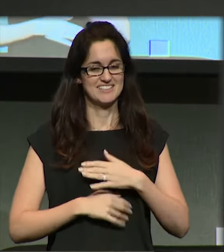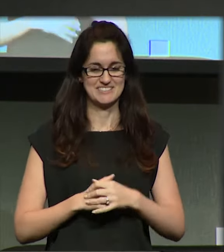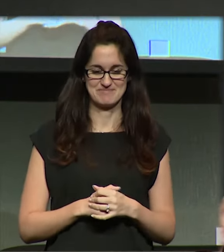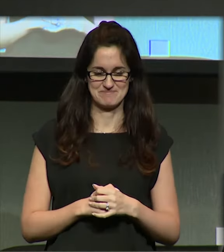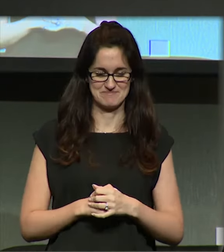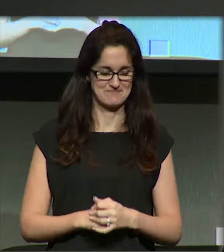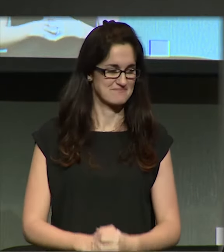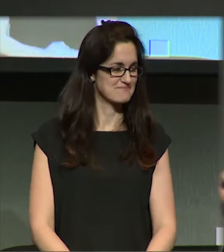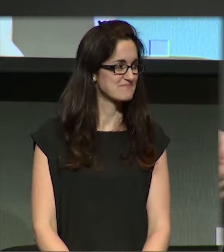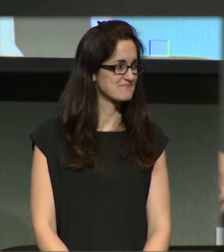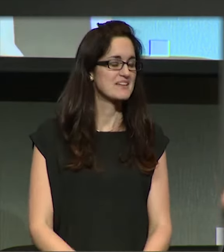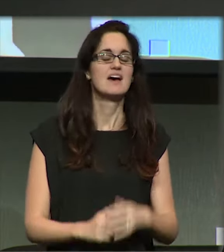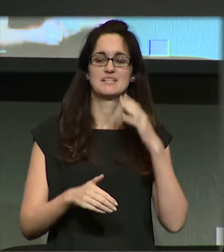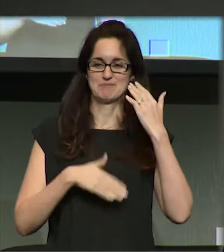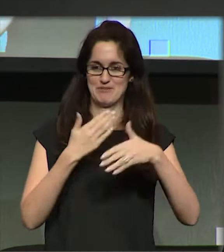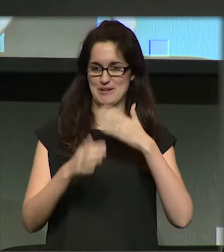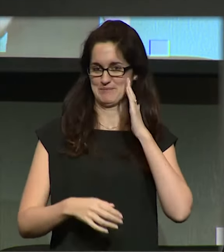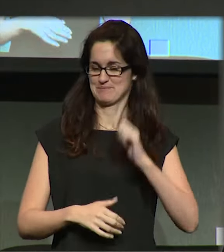Anyway, we should move on.